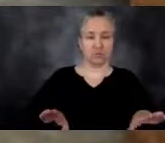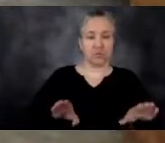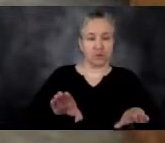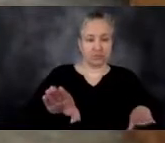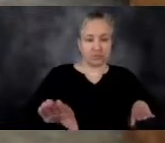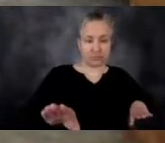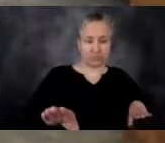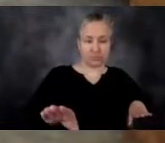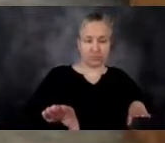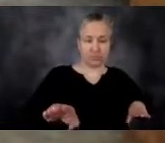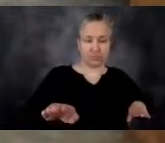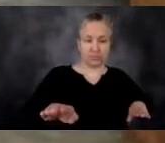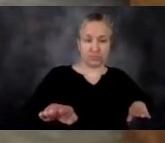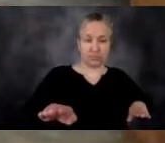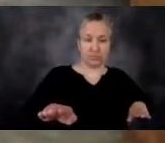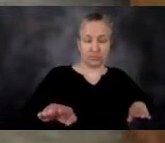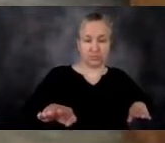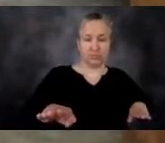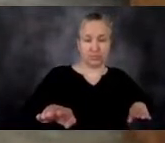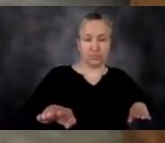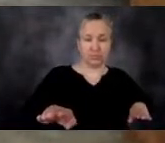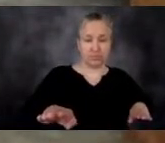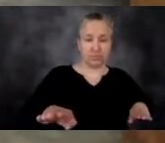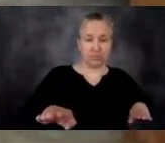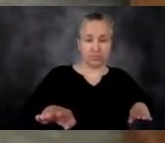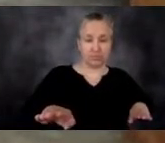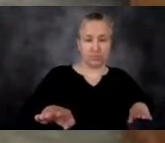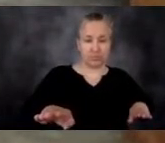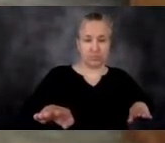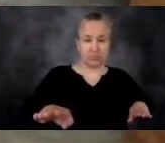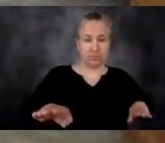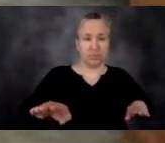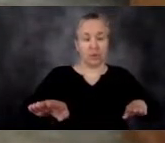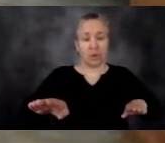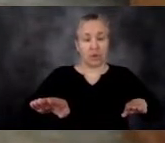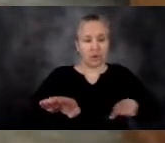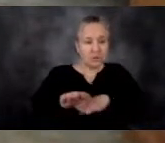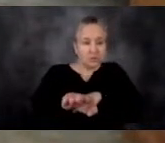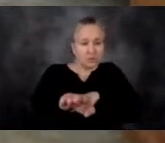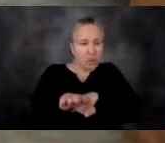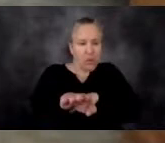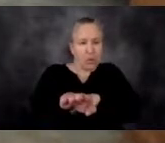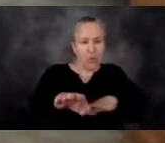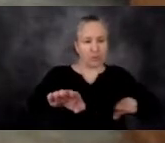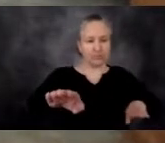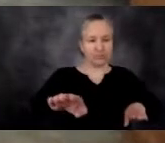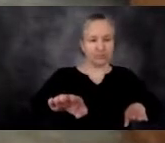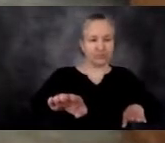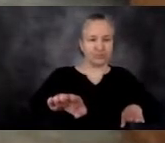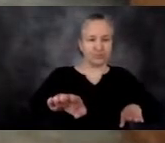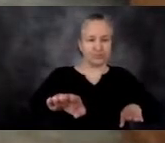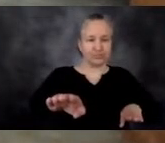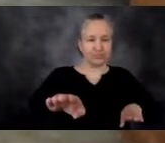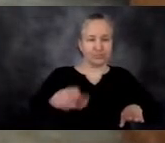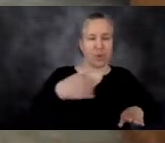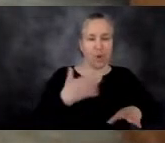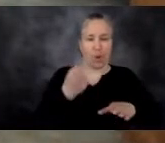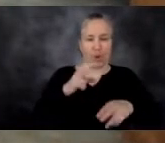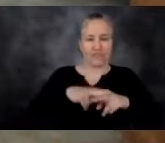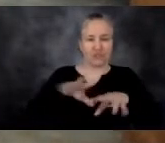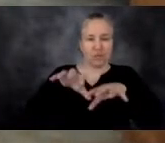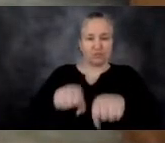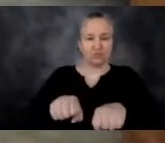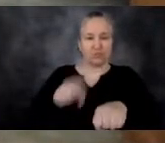wide stance. From here, my feet are not on a tightrope. They're in line with my hips. My shoulders are back. I'm using my chair wall for